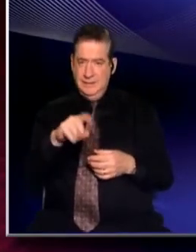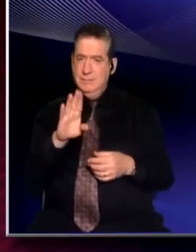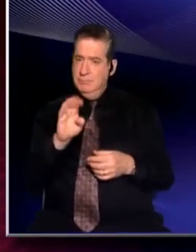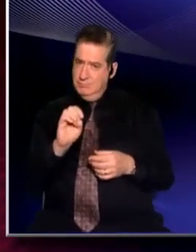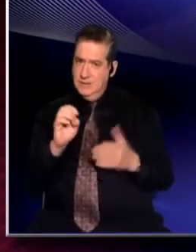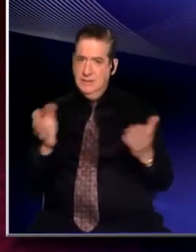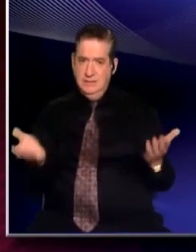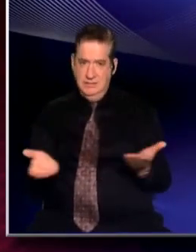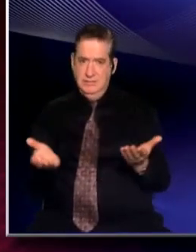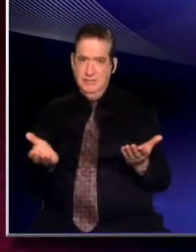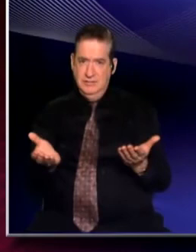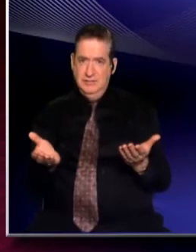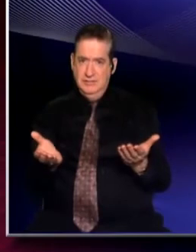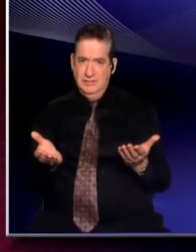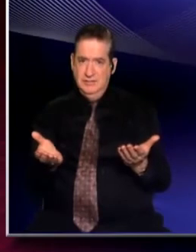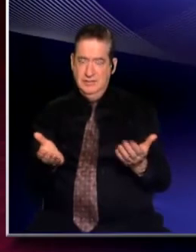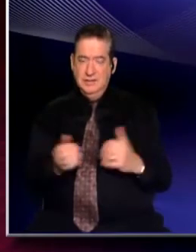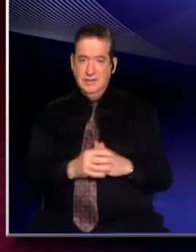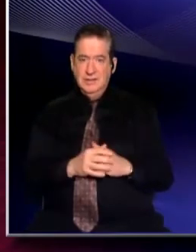here.